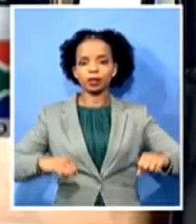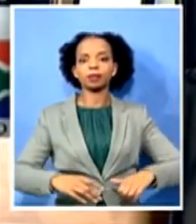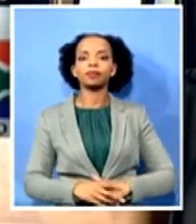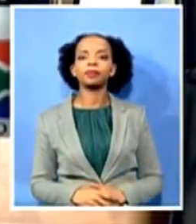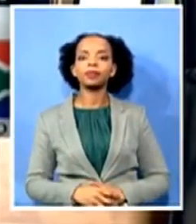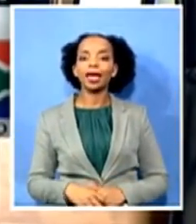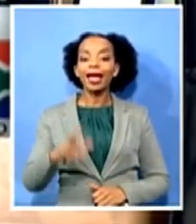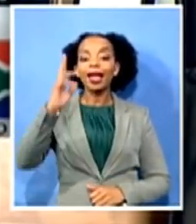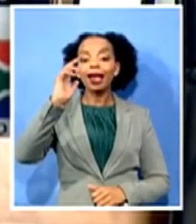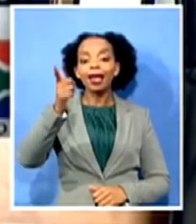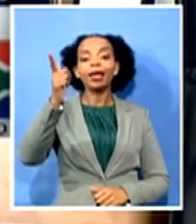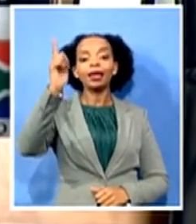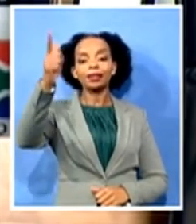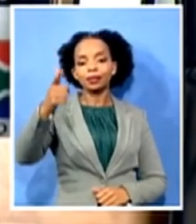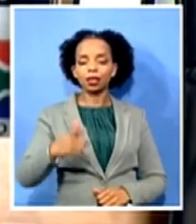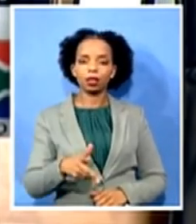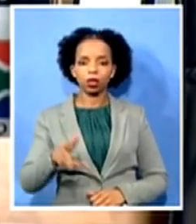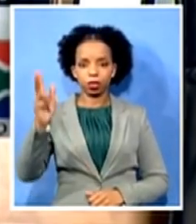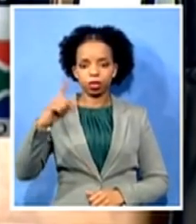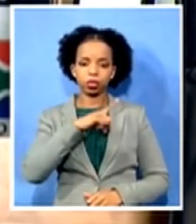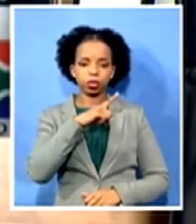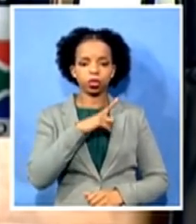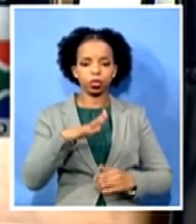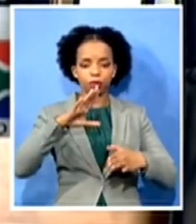here to date,